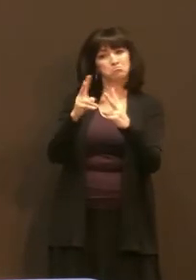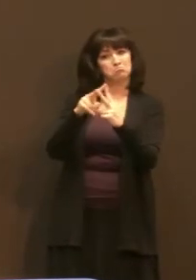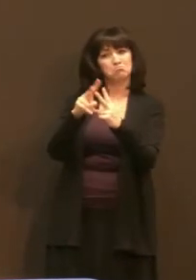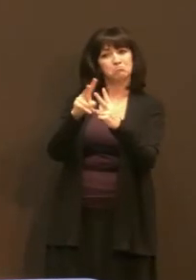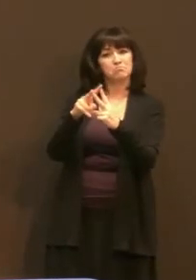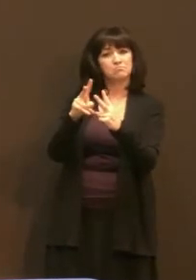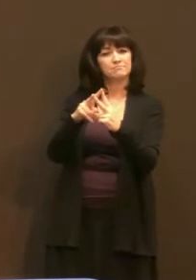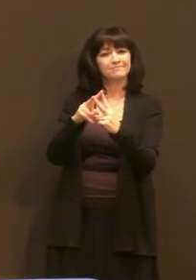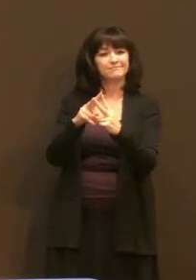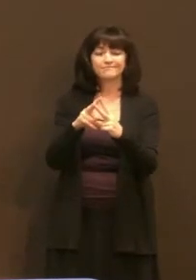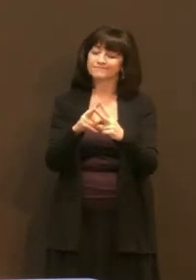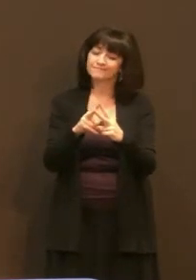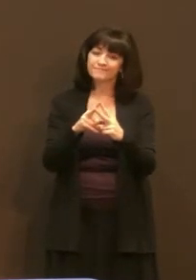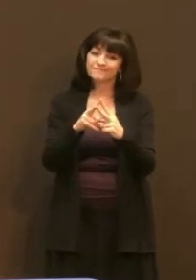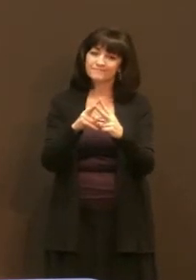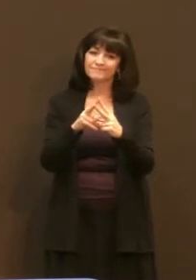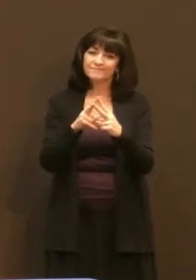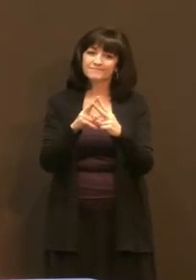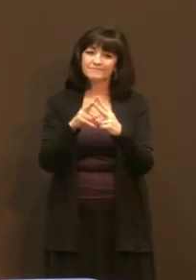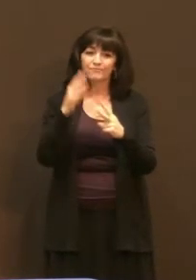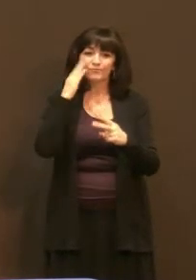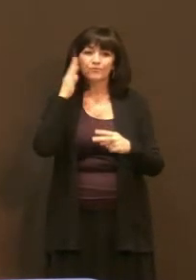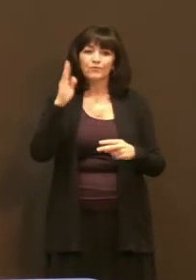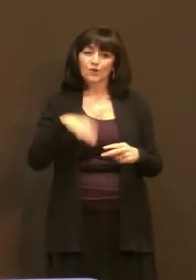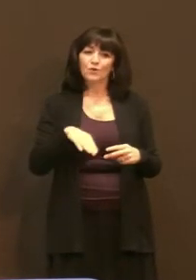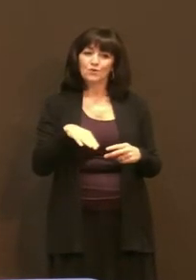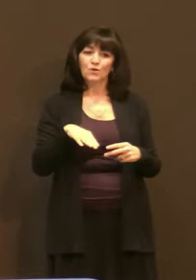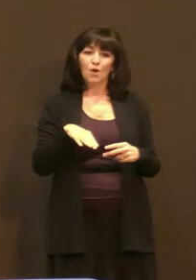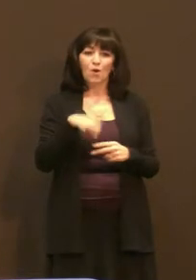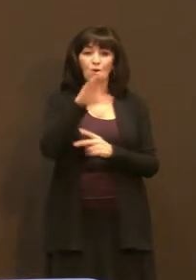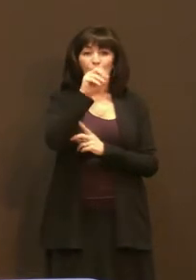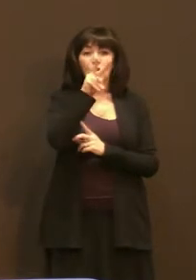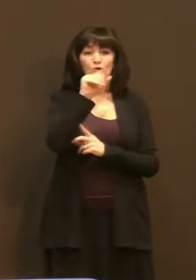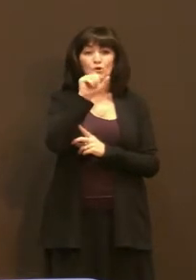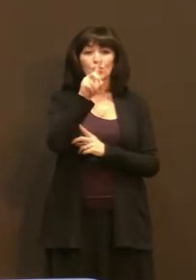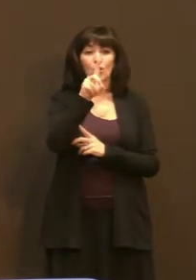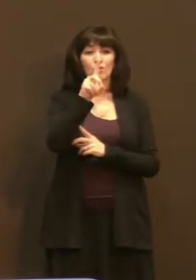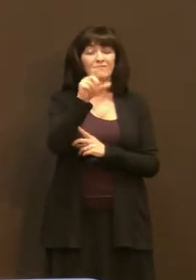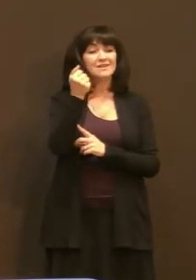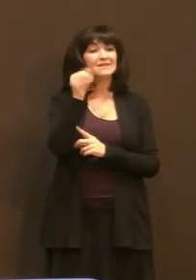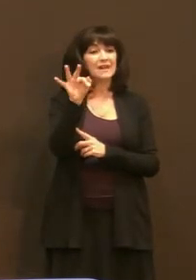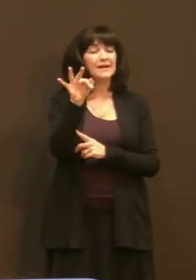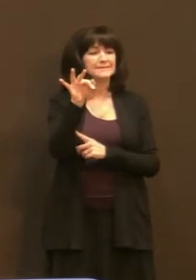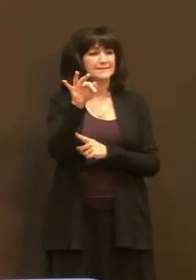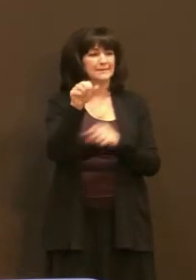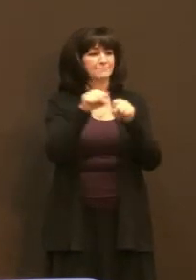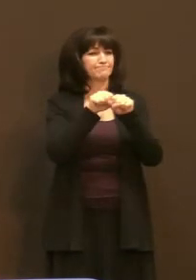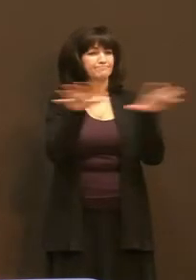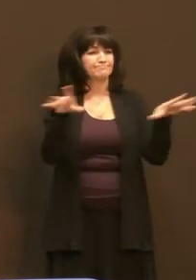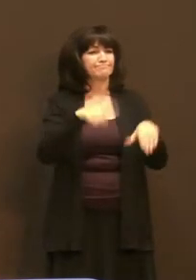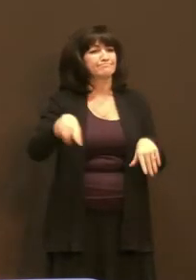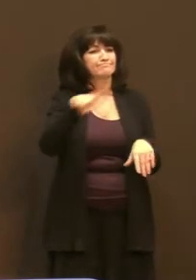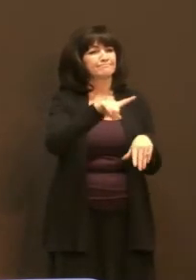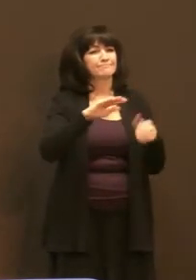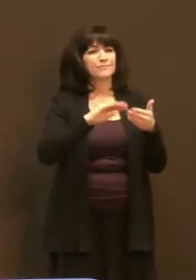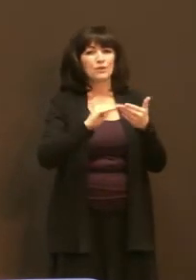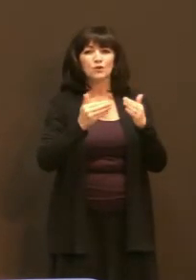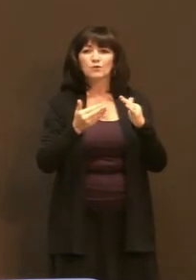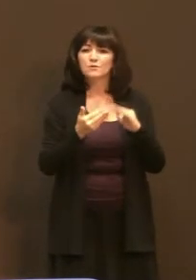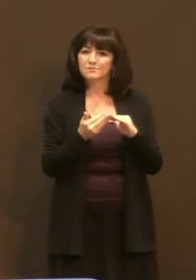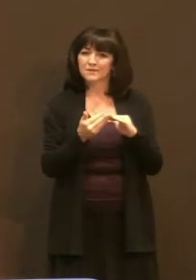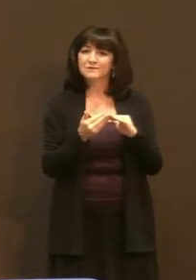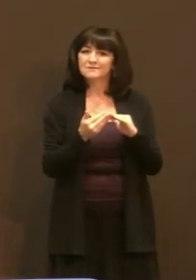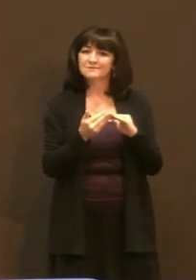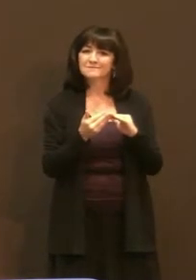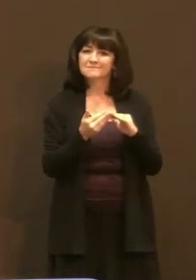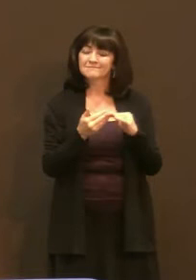our reality is COVID-19 is widespread in the community, and as we have said many times, it's really important that we